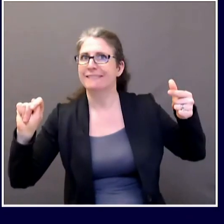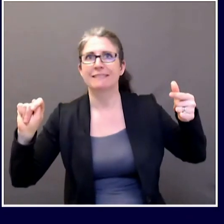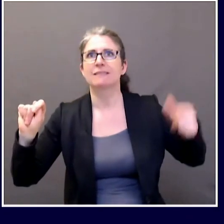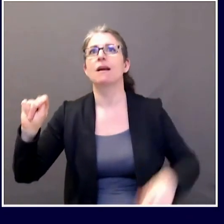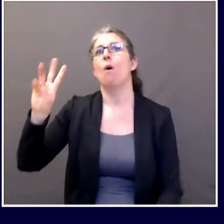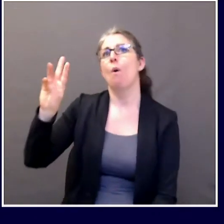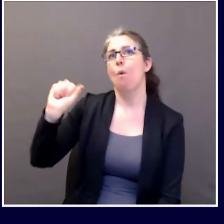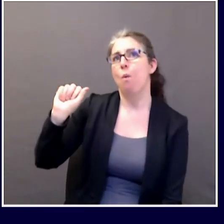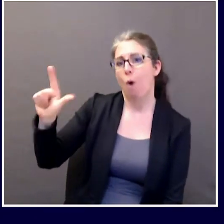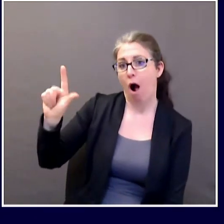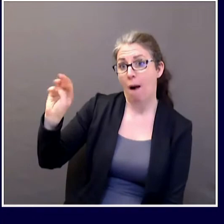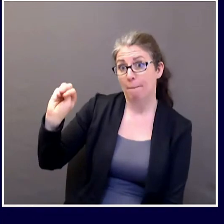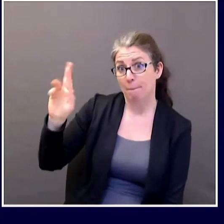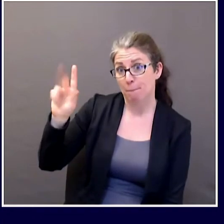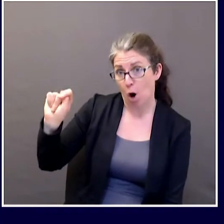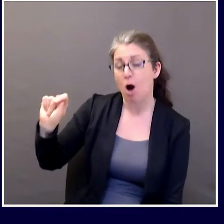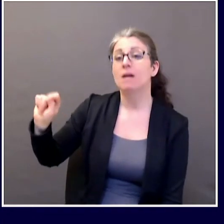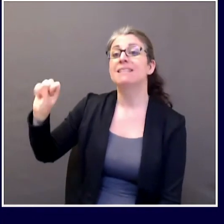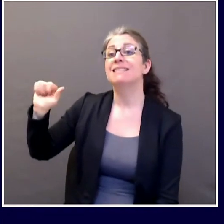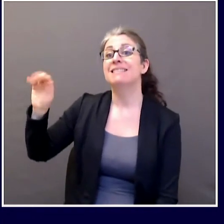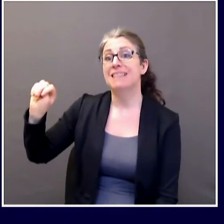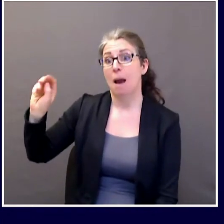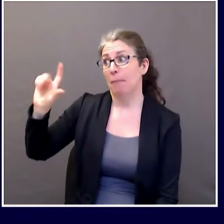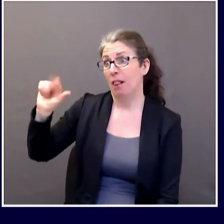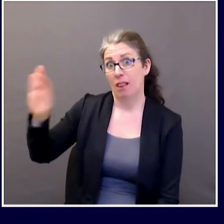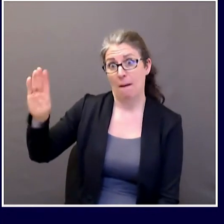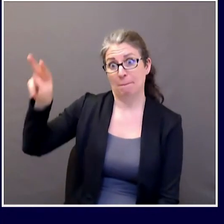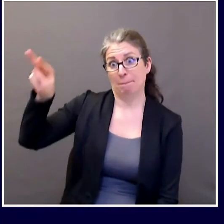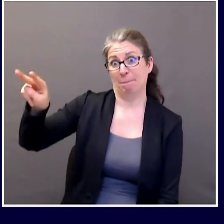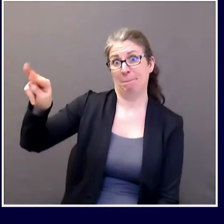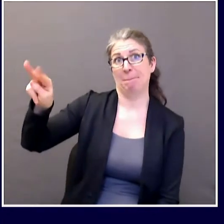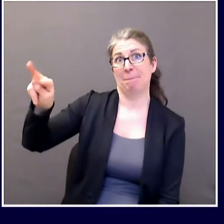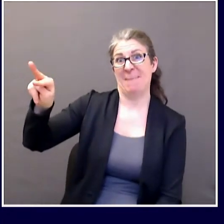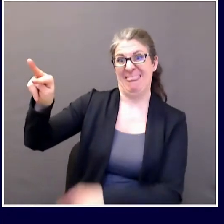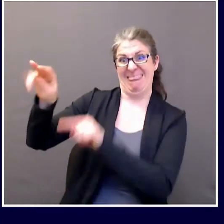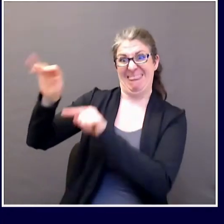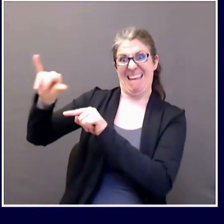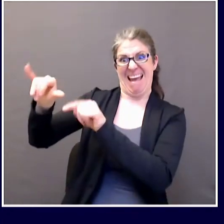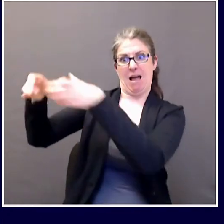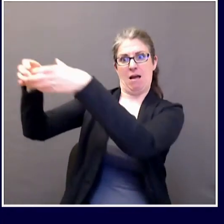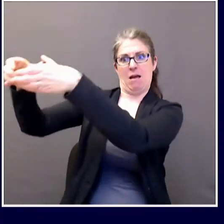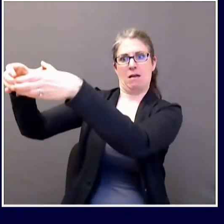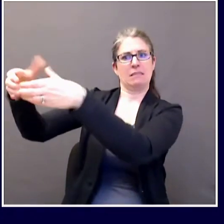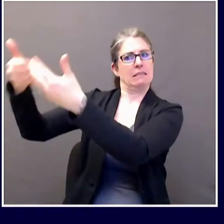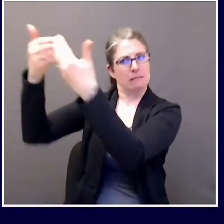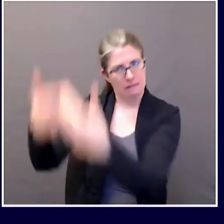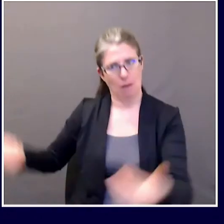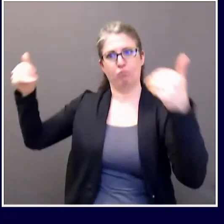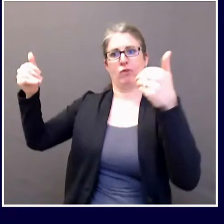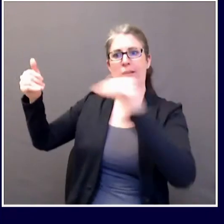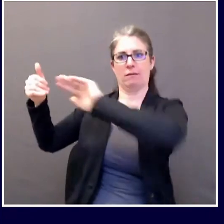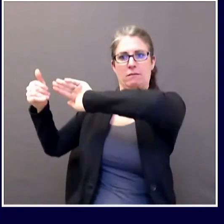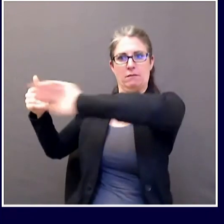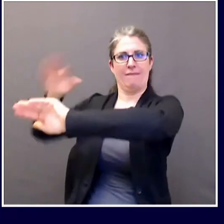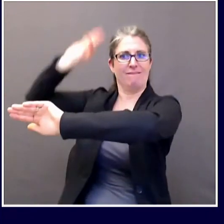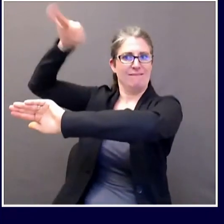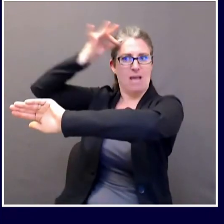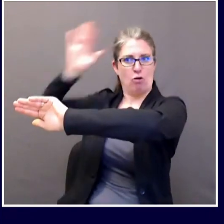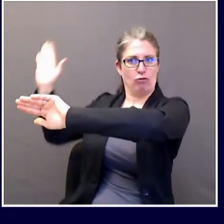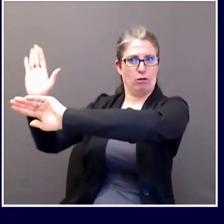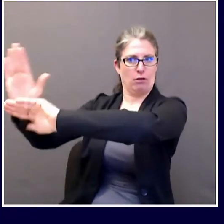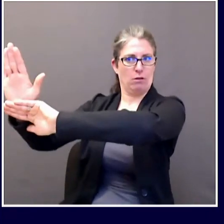separate from the other supply that comes into the state that is allocated by Maine CDC and